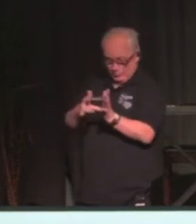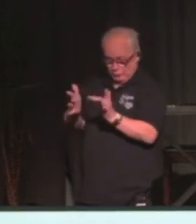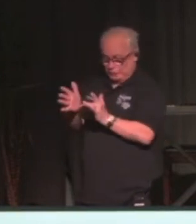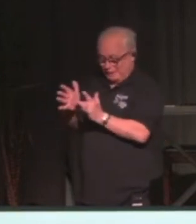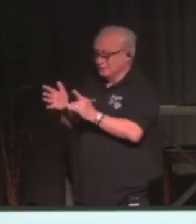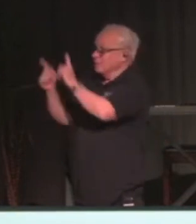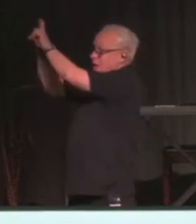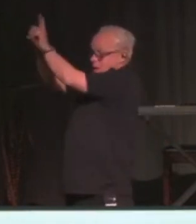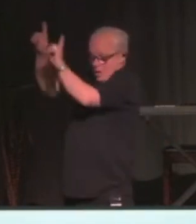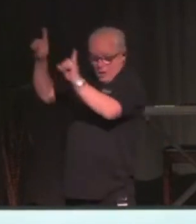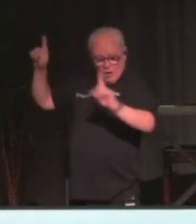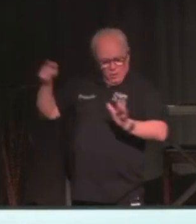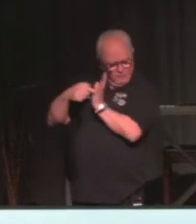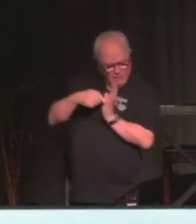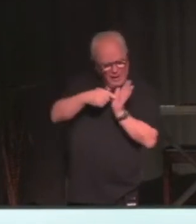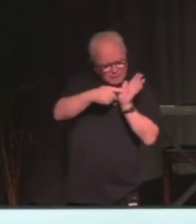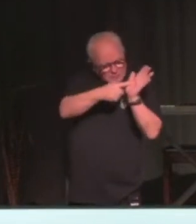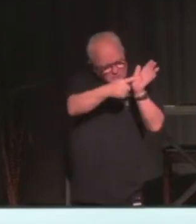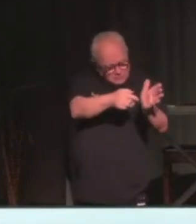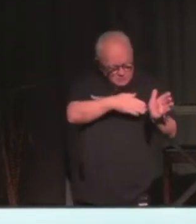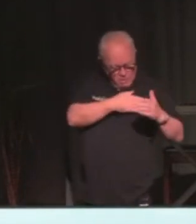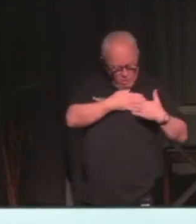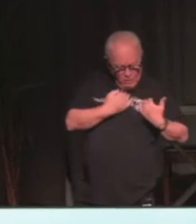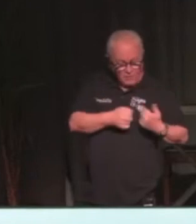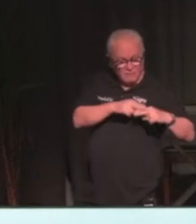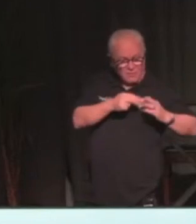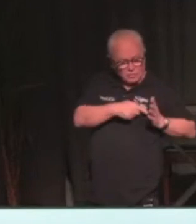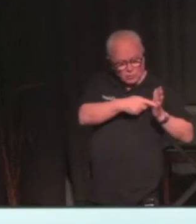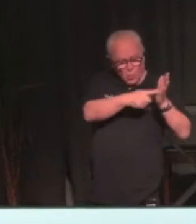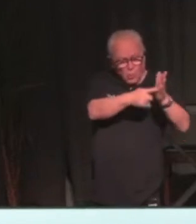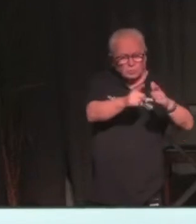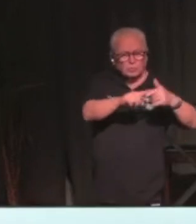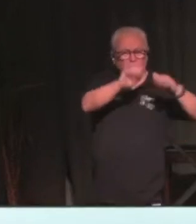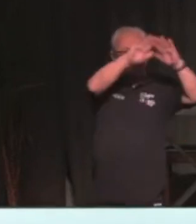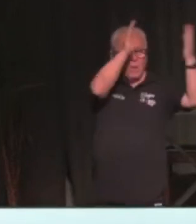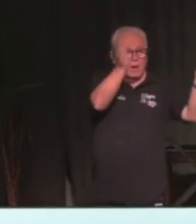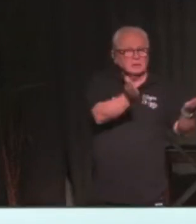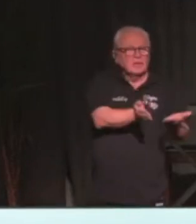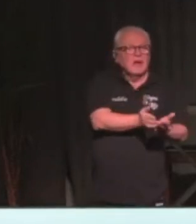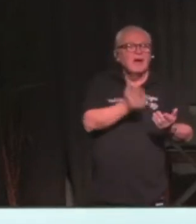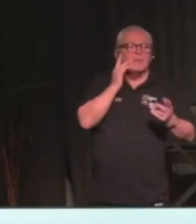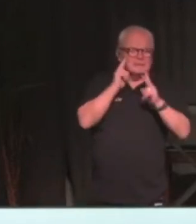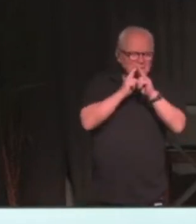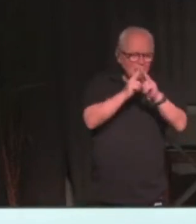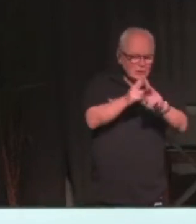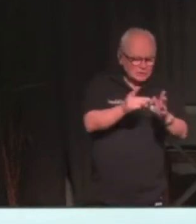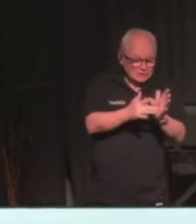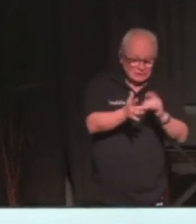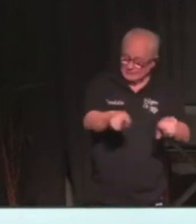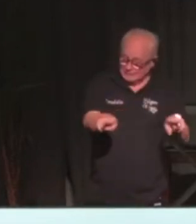being a reflection of the Father's heart to the world. Okay? What you see Jesus as, the Father